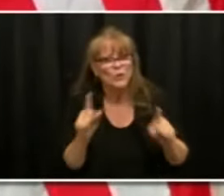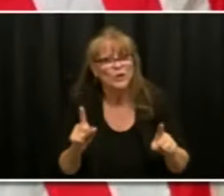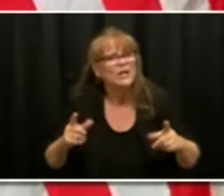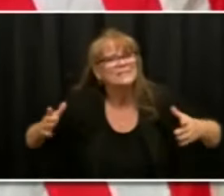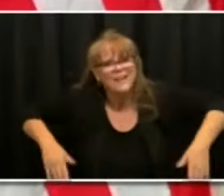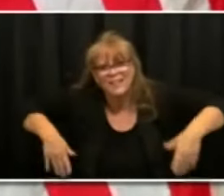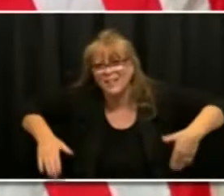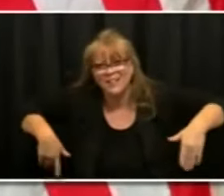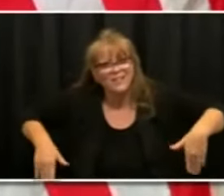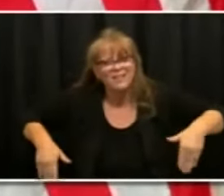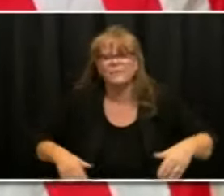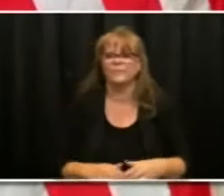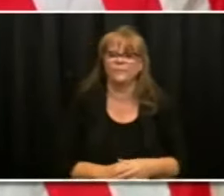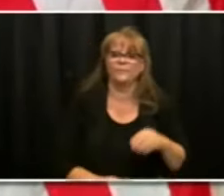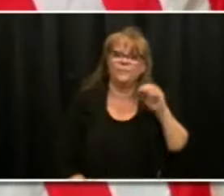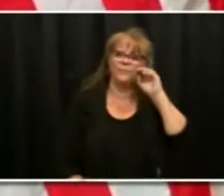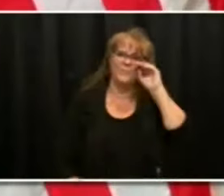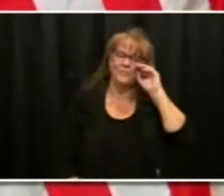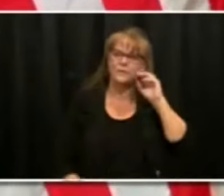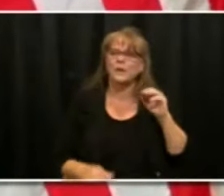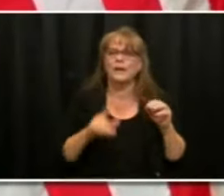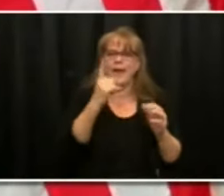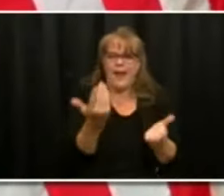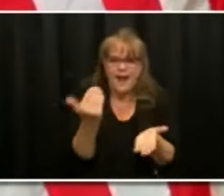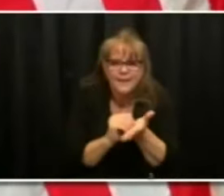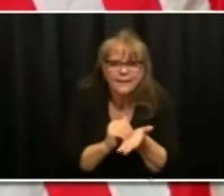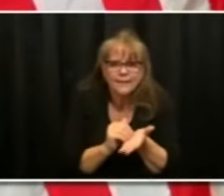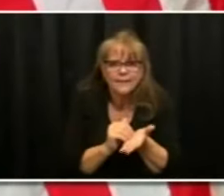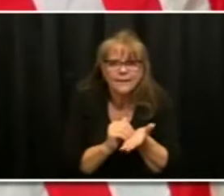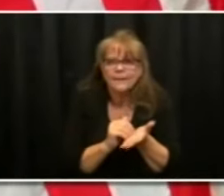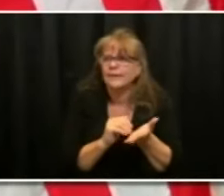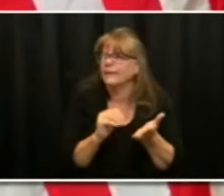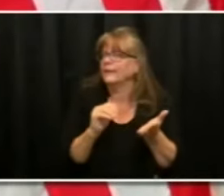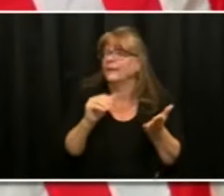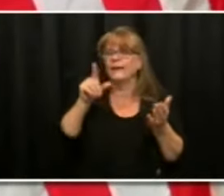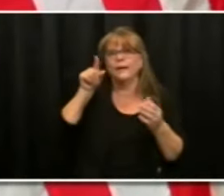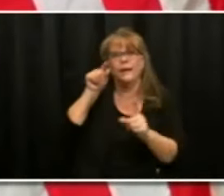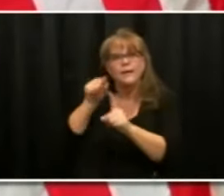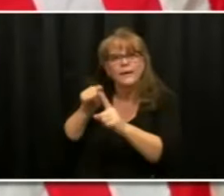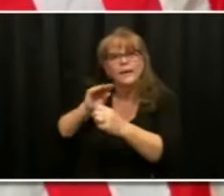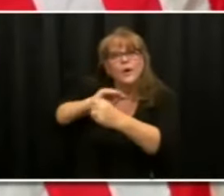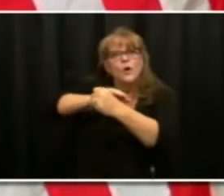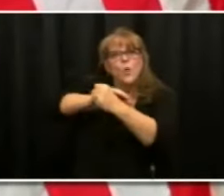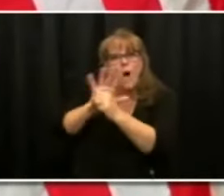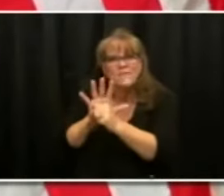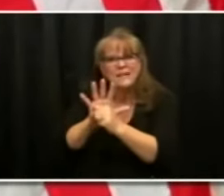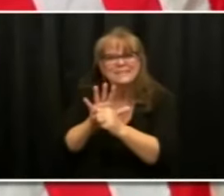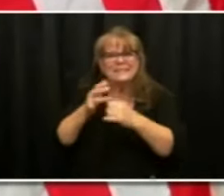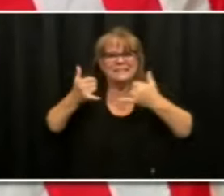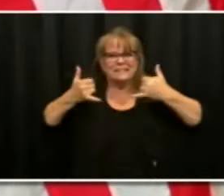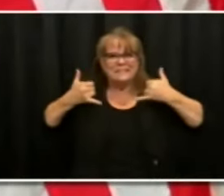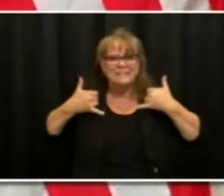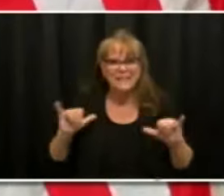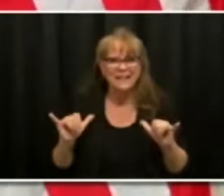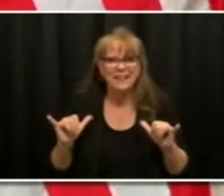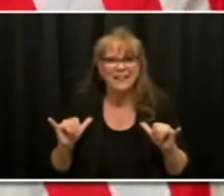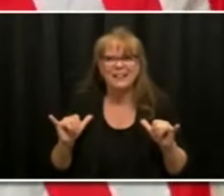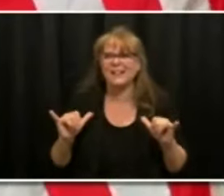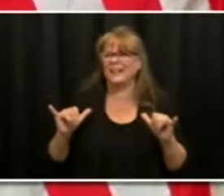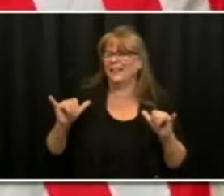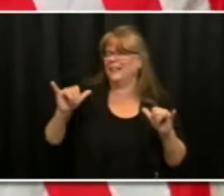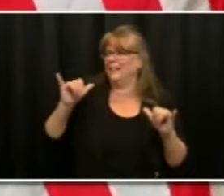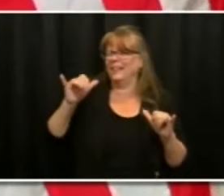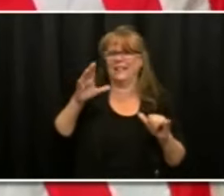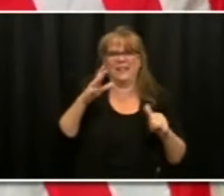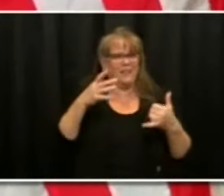it is just about as deadly as it was in that first wave. There have been relatively minor